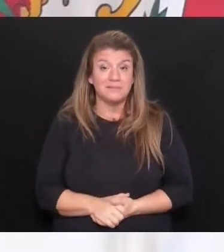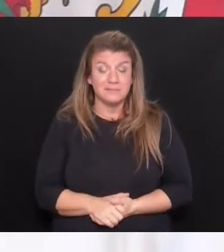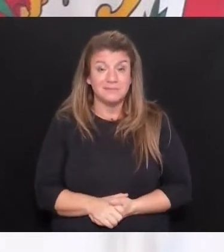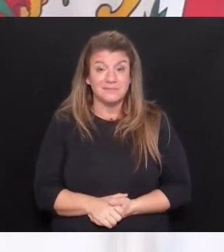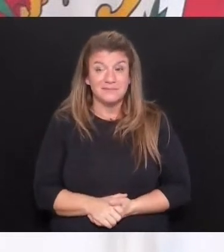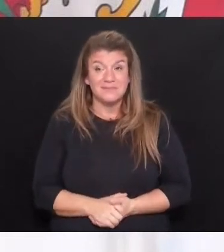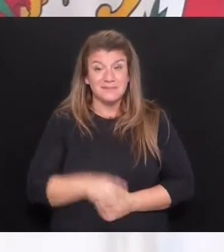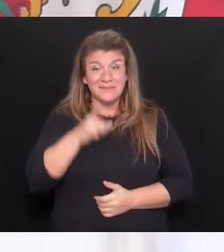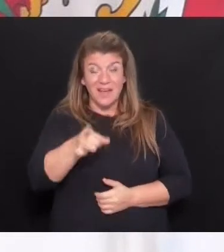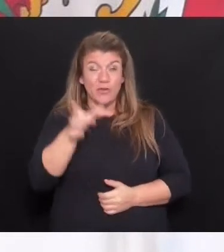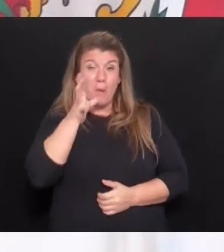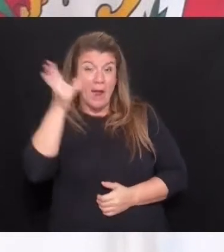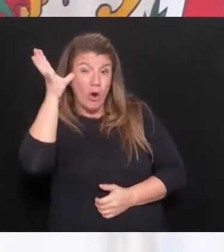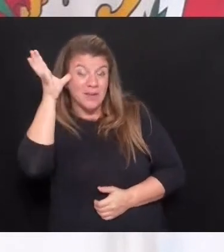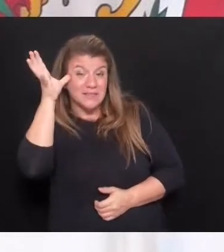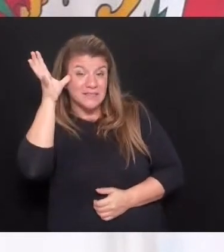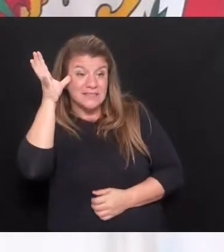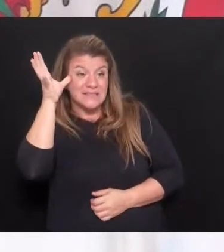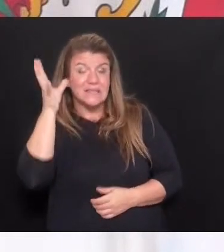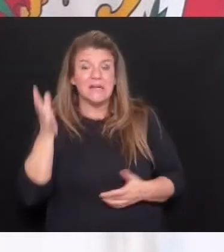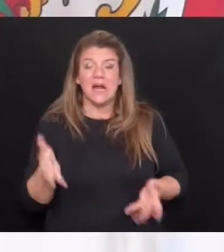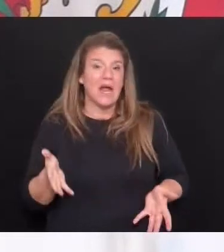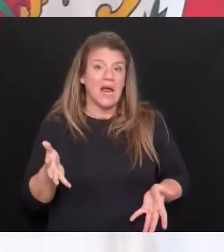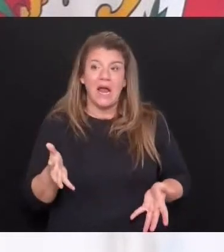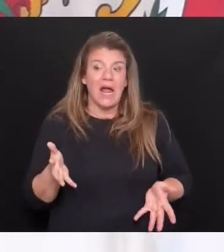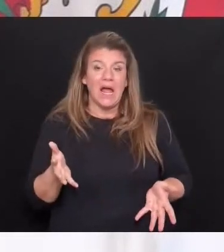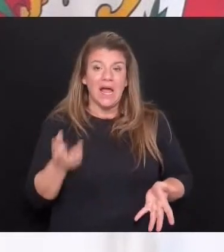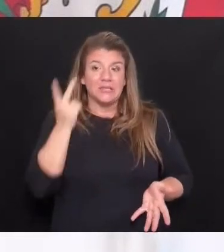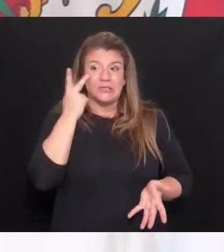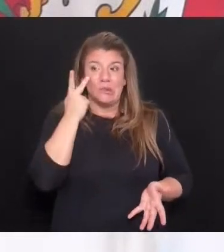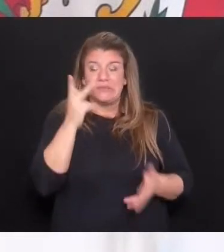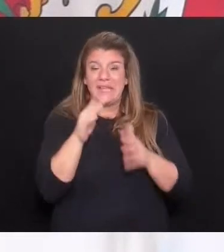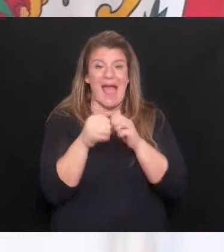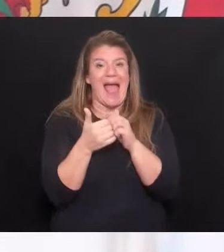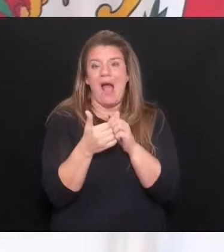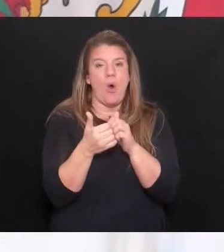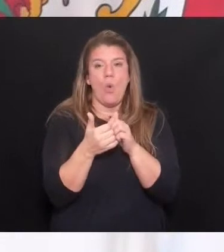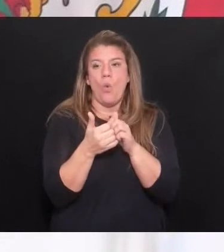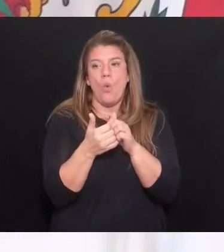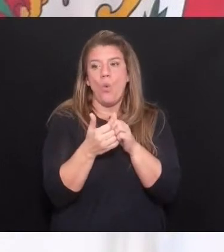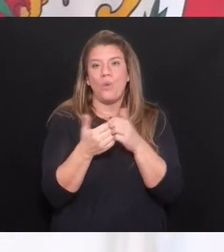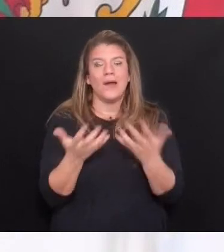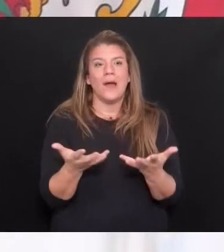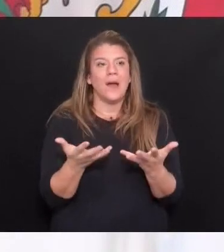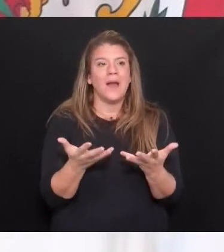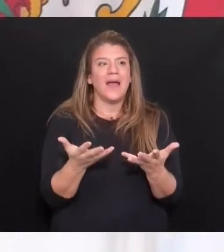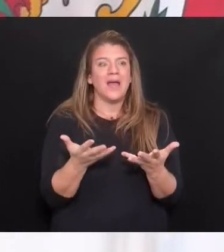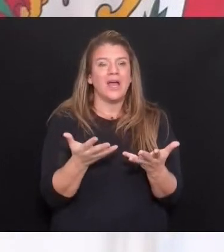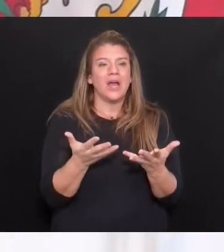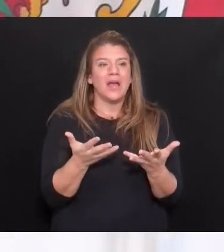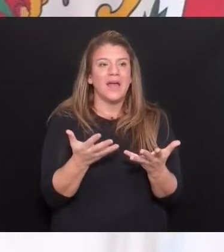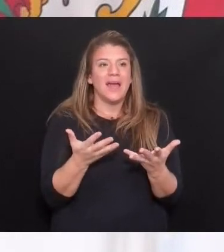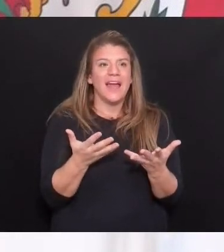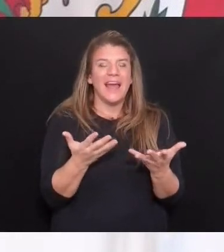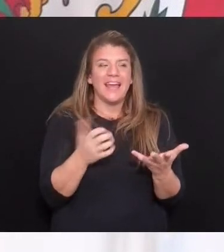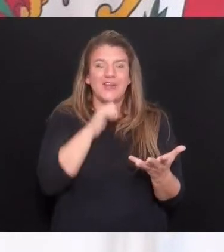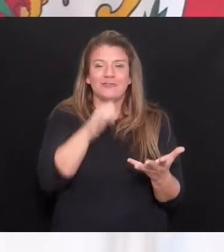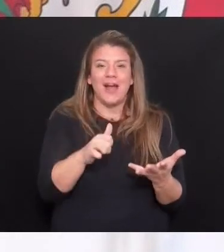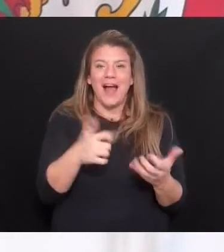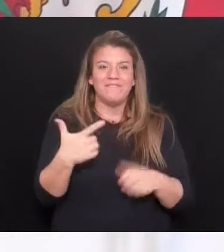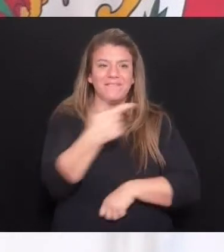you're a parent, I just don't see how in the world you don't decide to get your kids